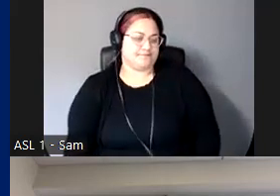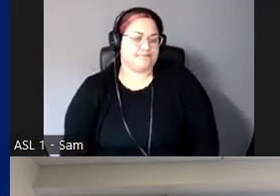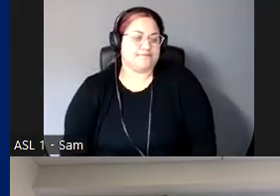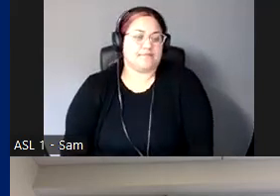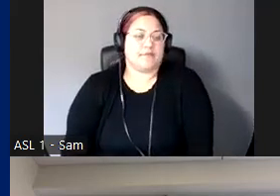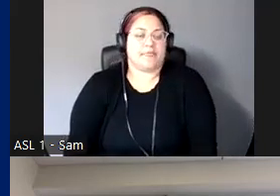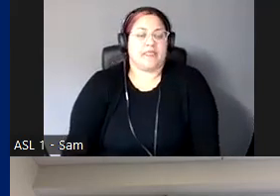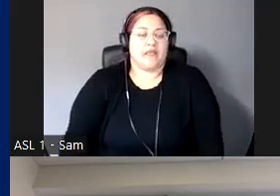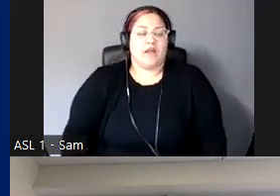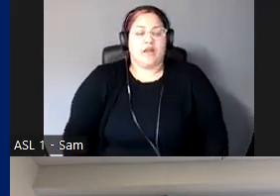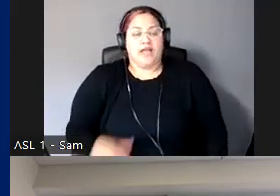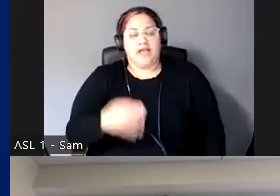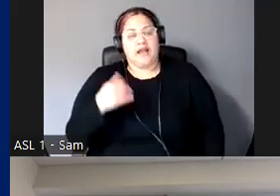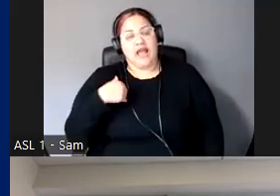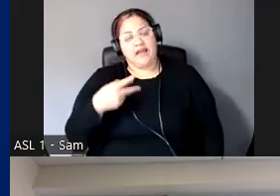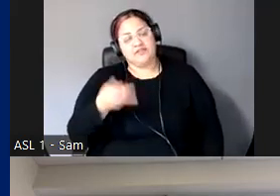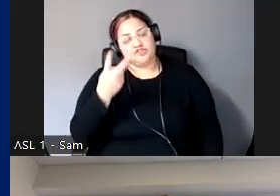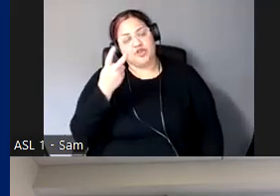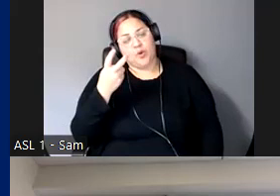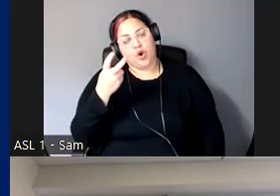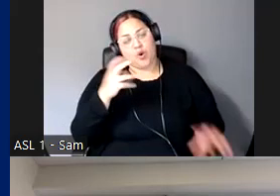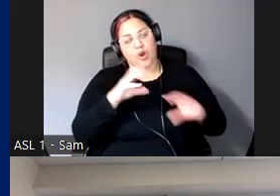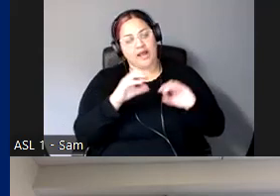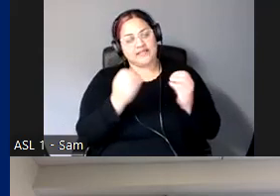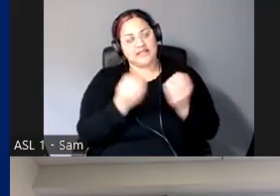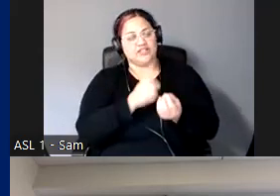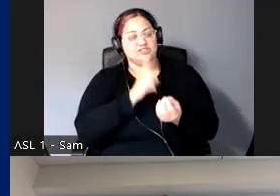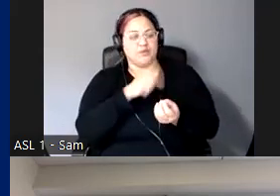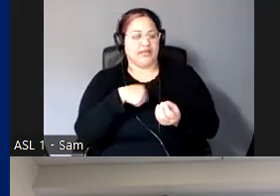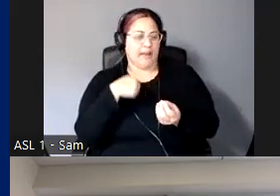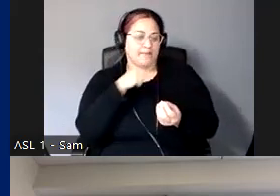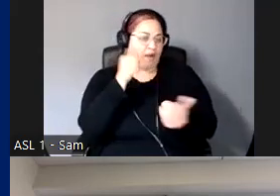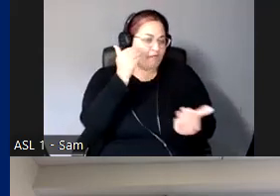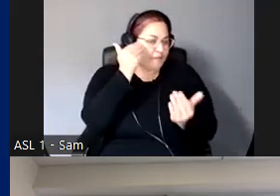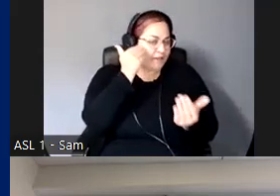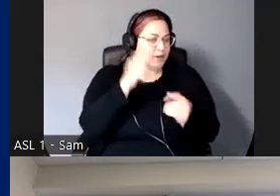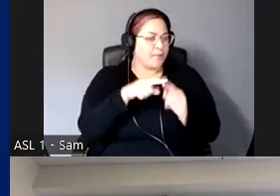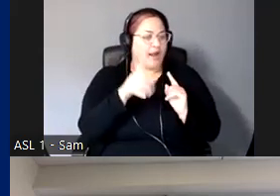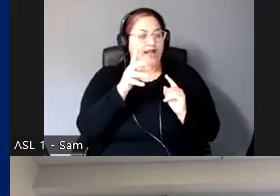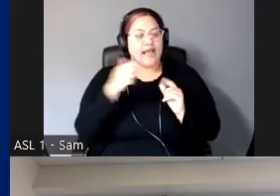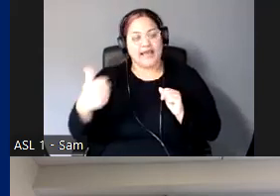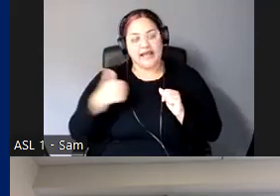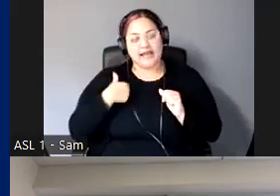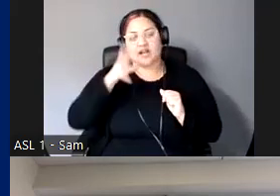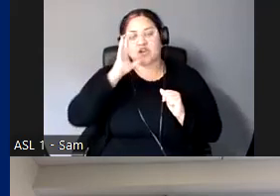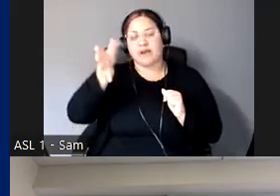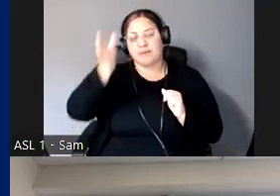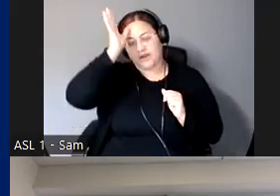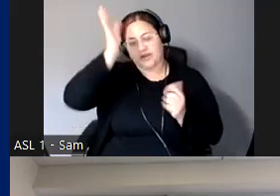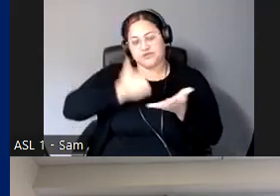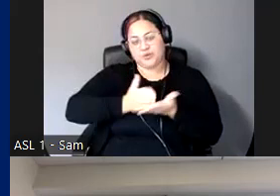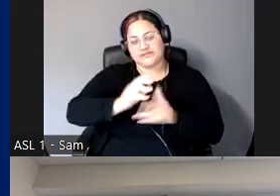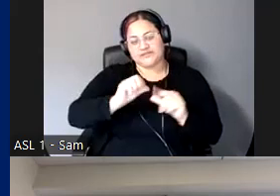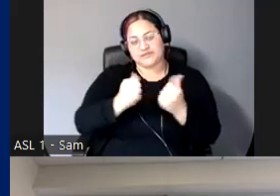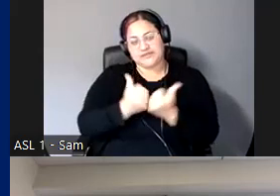other organizations. I'm not really familiar with all the work that they do, but there is the Canadian Grandparents Rights Association and